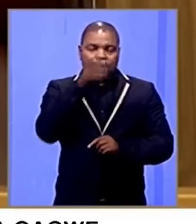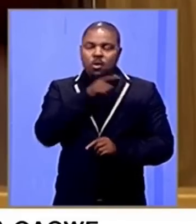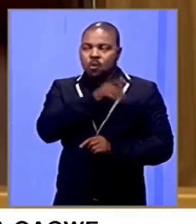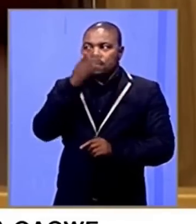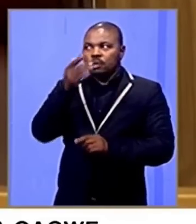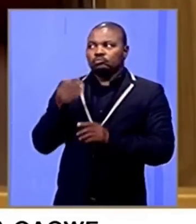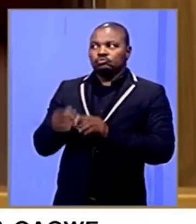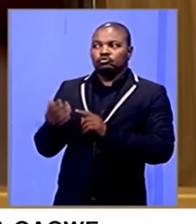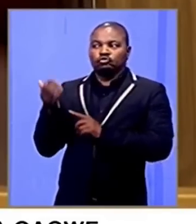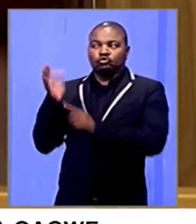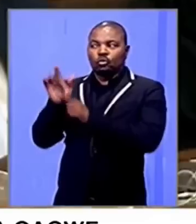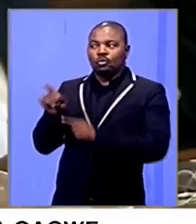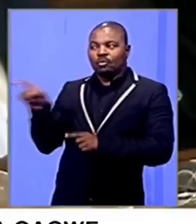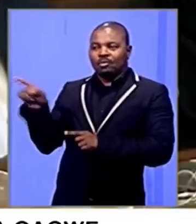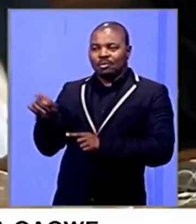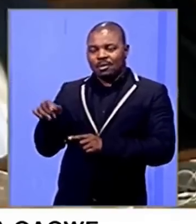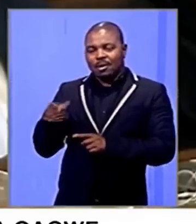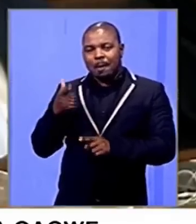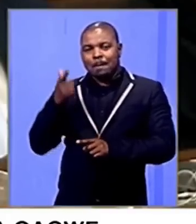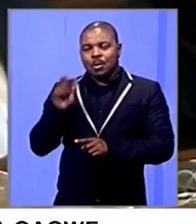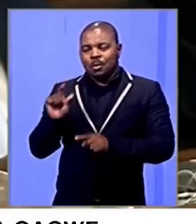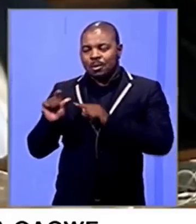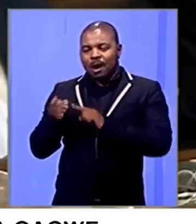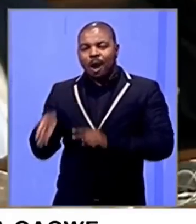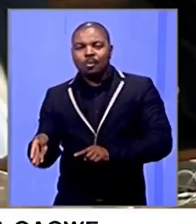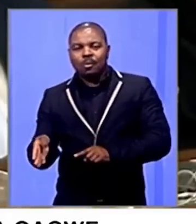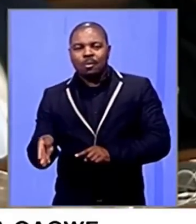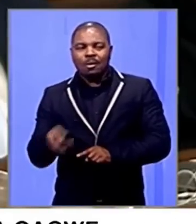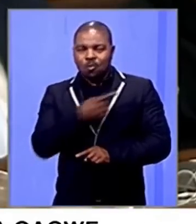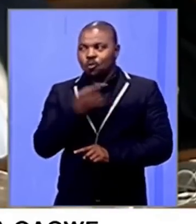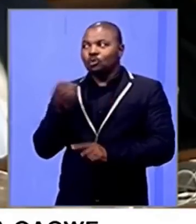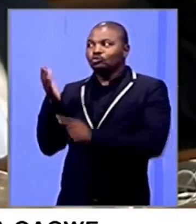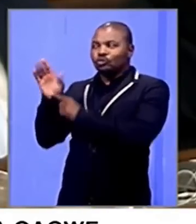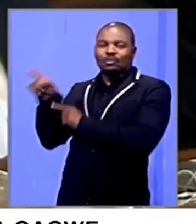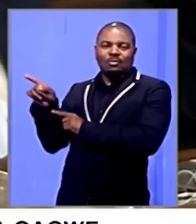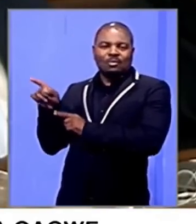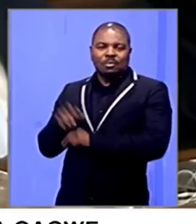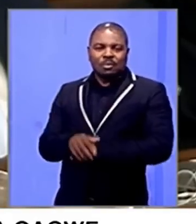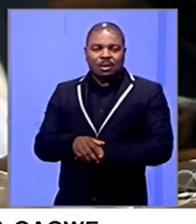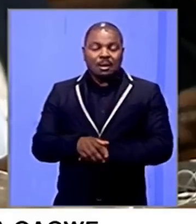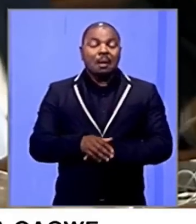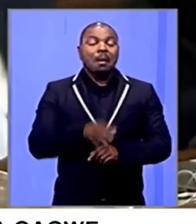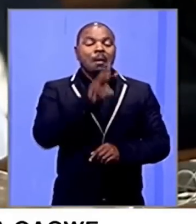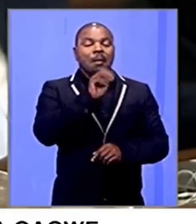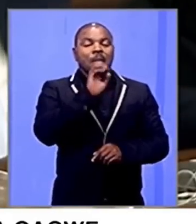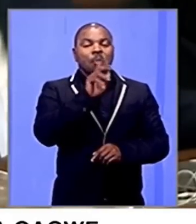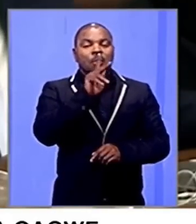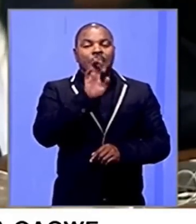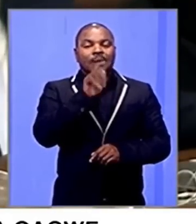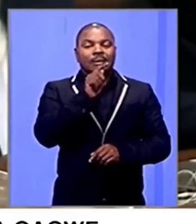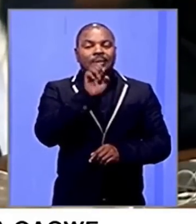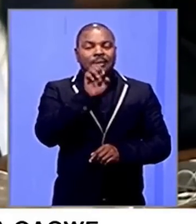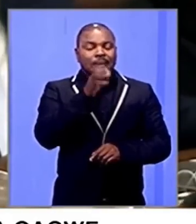Mathebula masaledi a kolo. Thabiseng Mokete has testified on that aspect in this court to